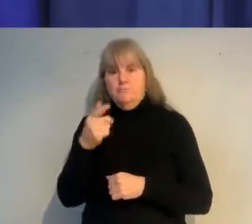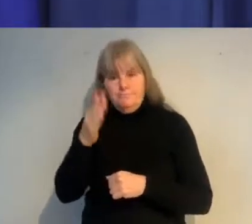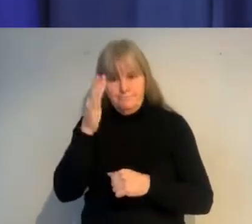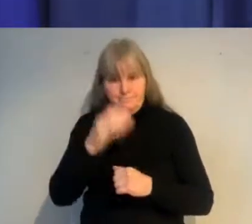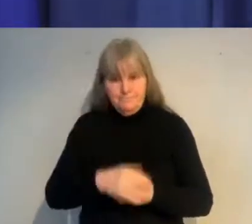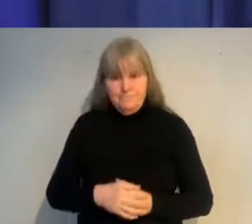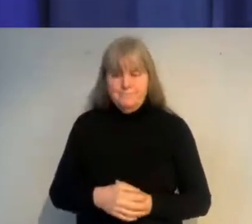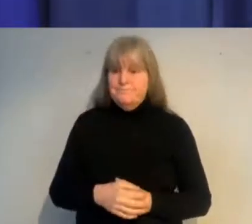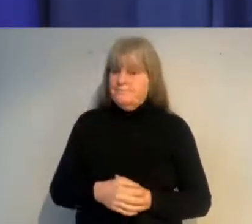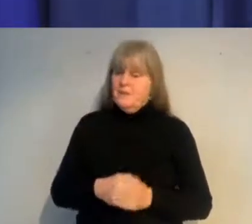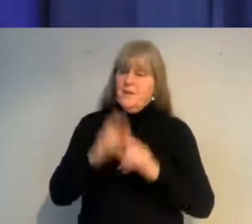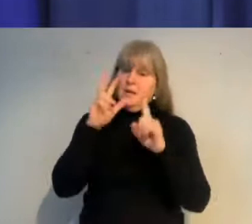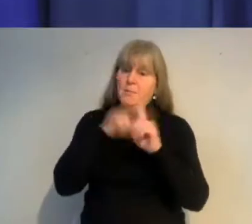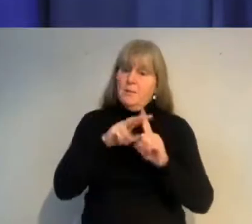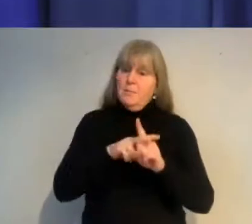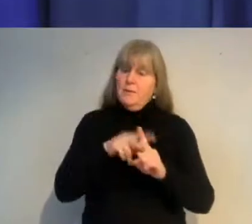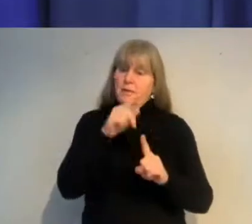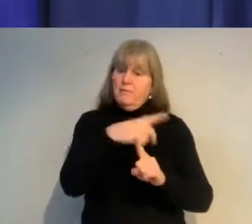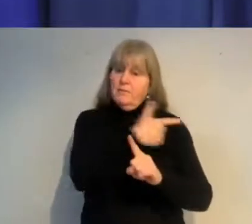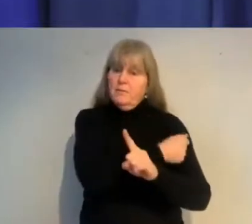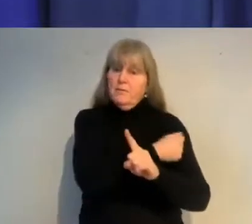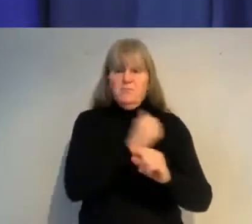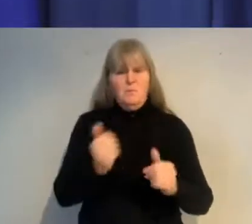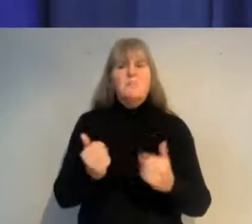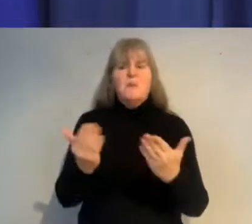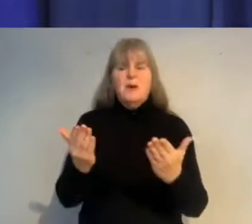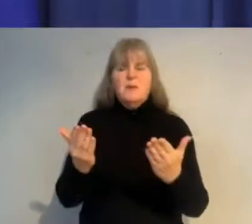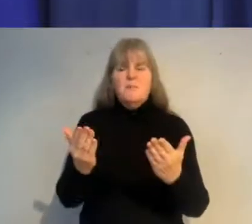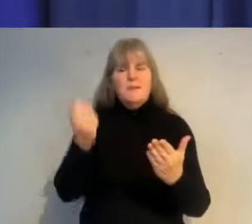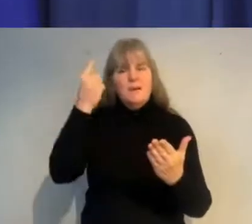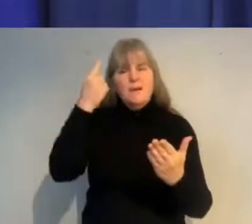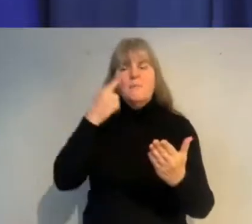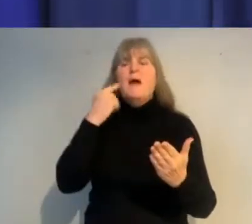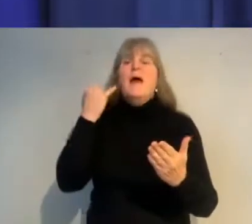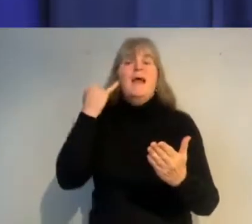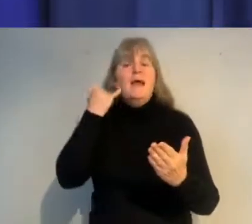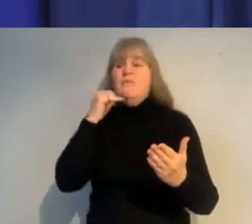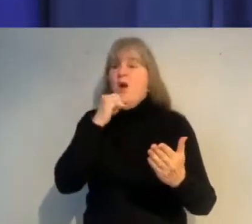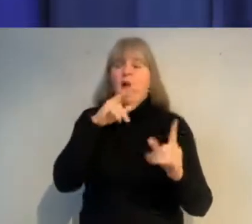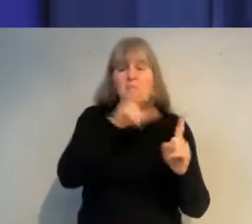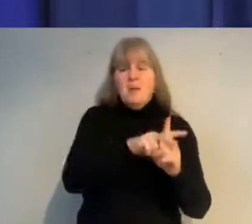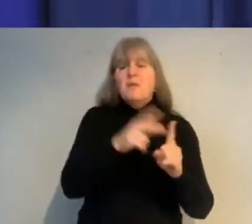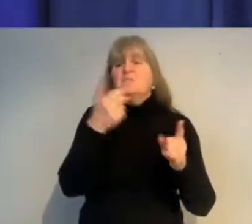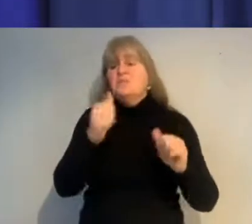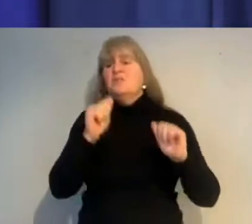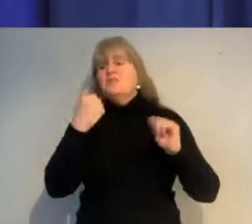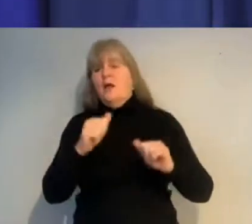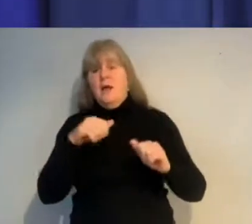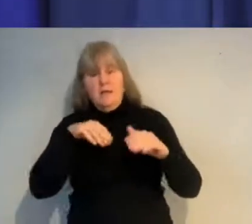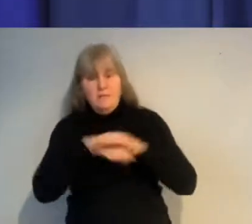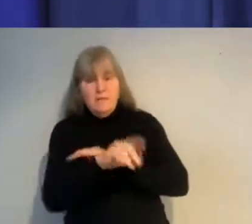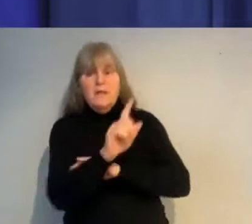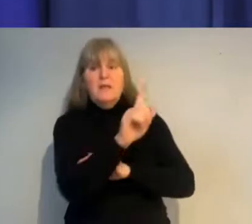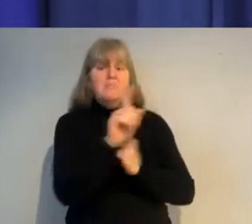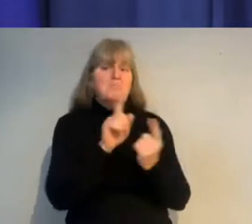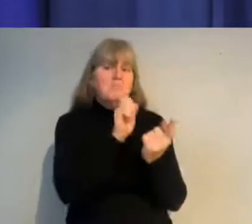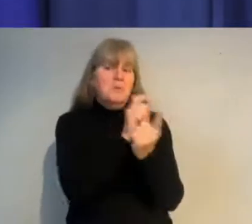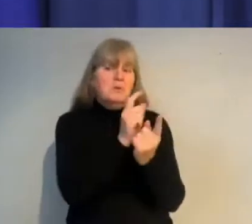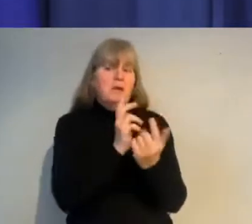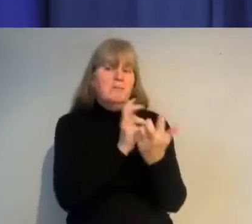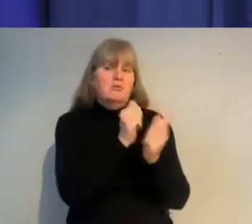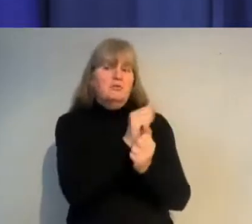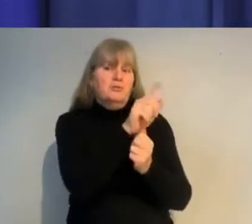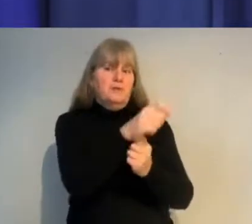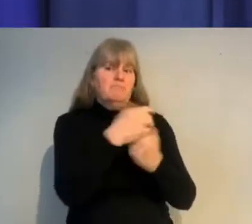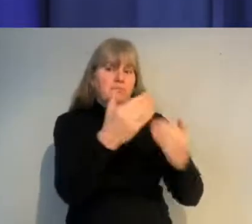Booking an appointment is always recommended, but walk-ins will be accommodated as much as possible. And I want to thank the folks that are working